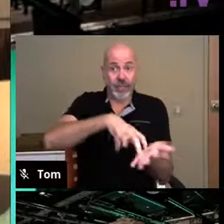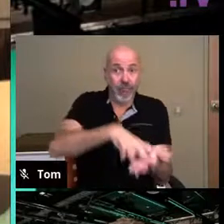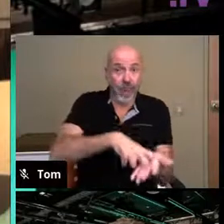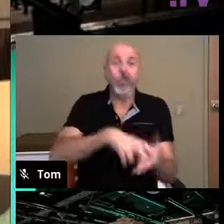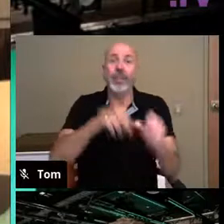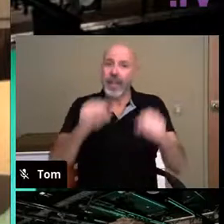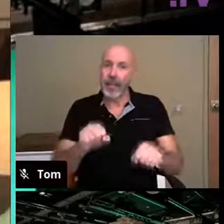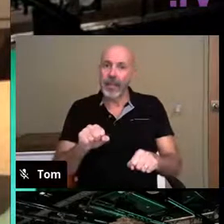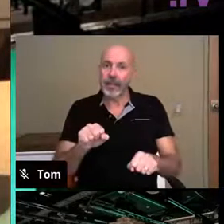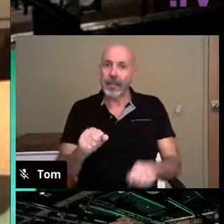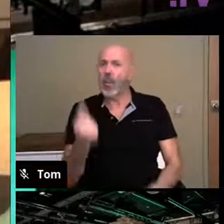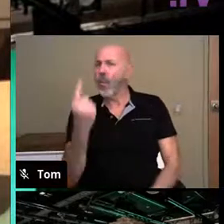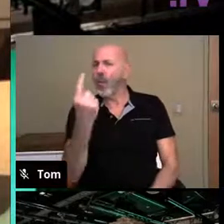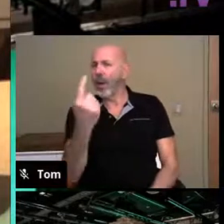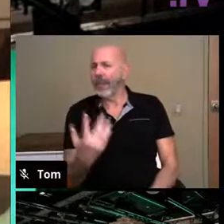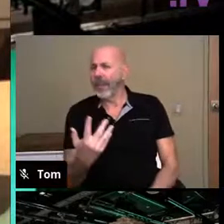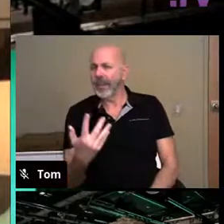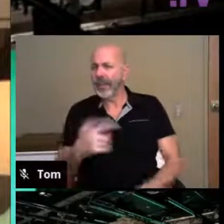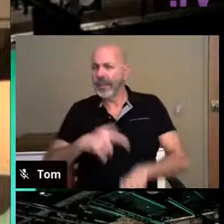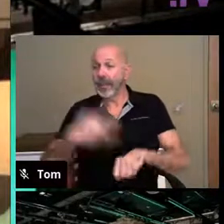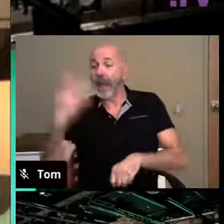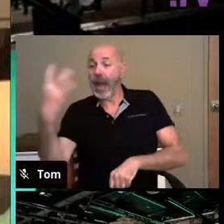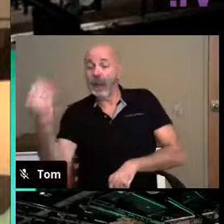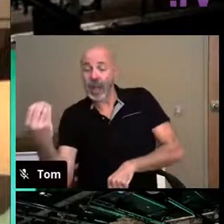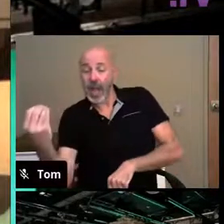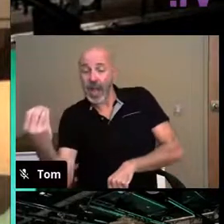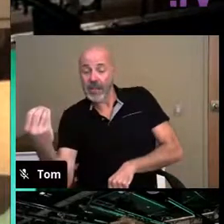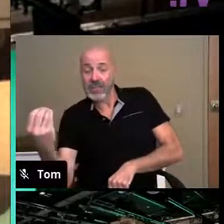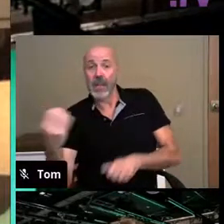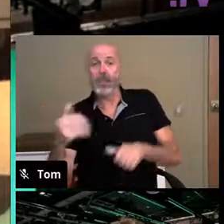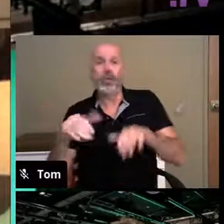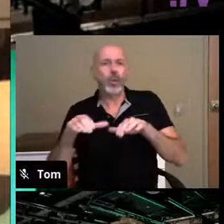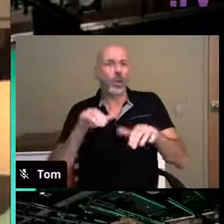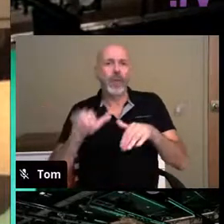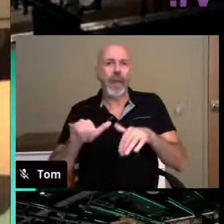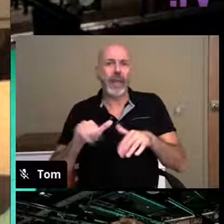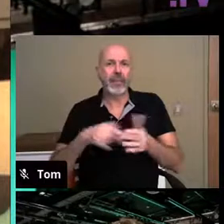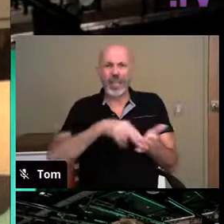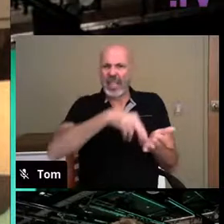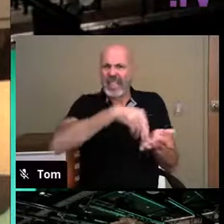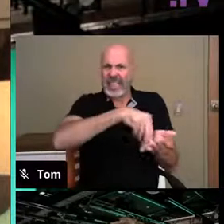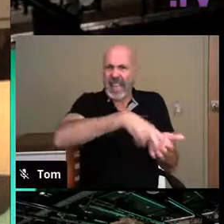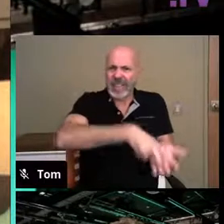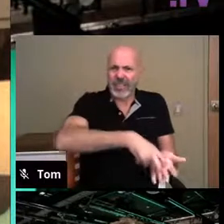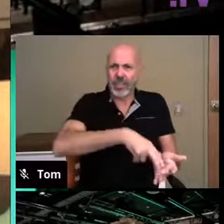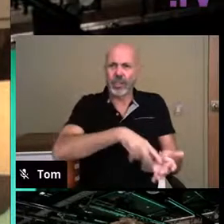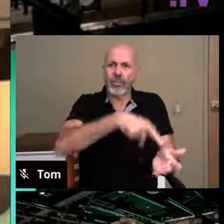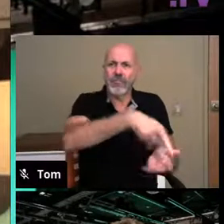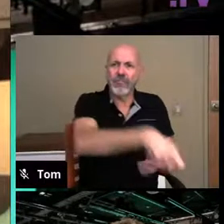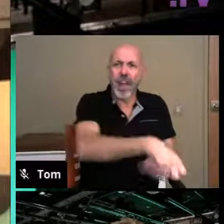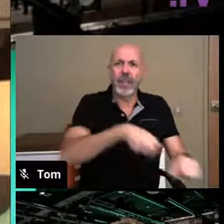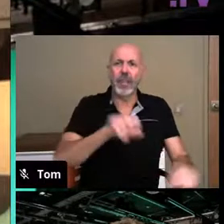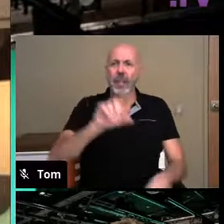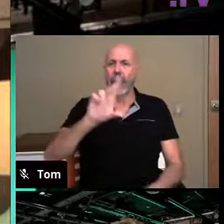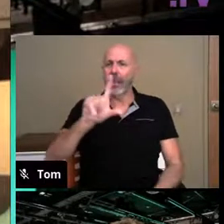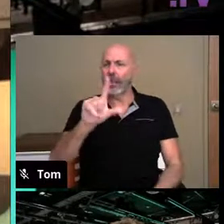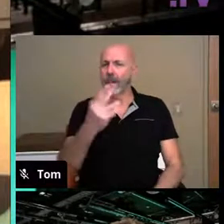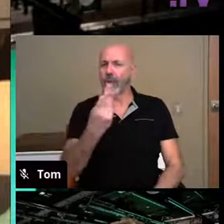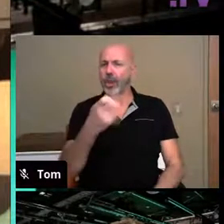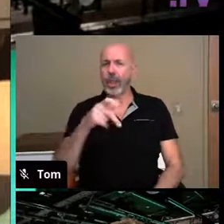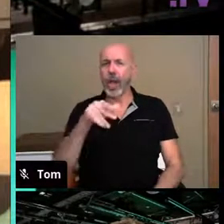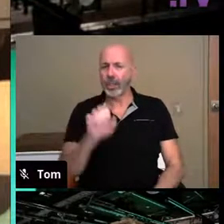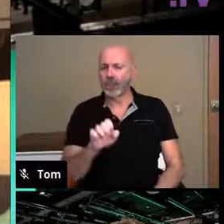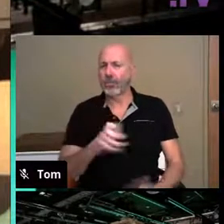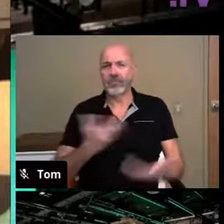time out that you would with a walk or a jog with walking lunges indoors and get the same cardio burn